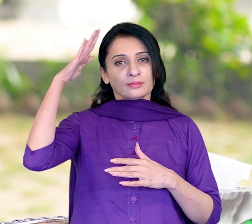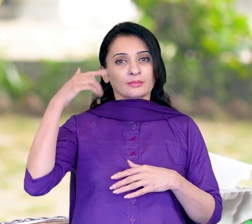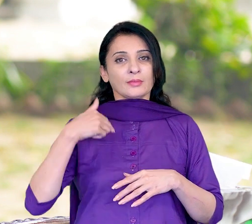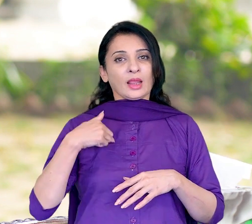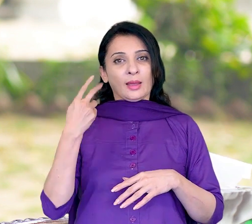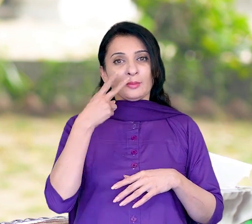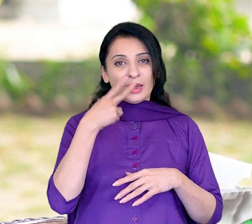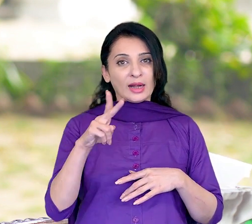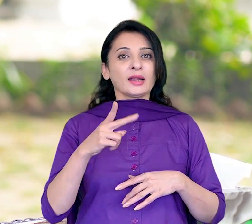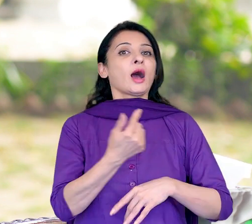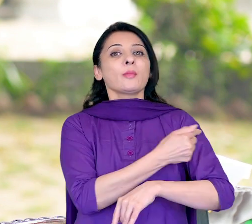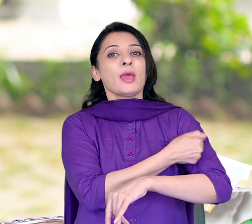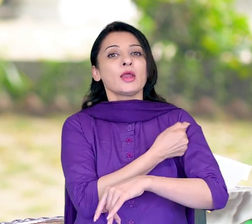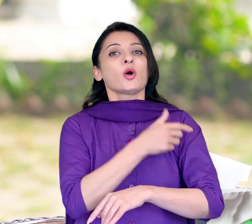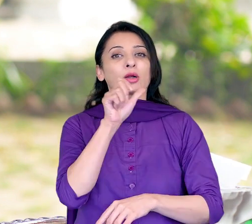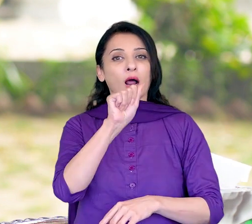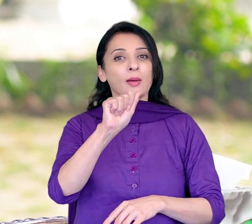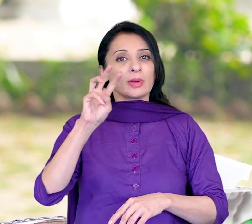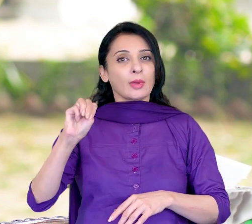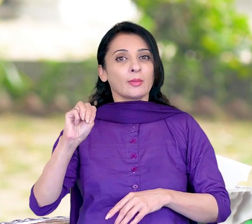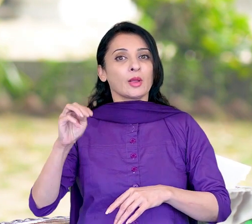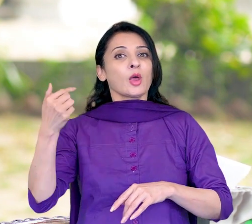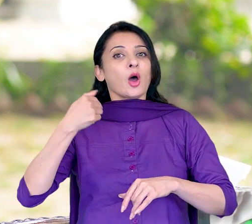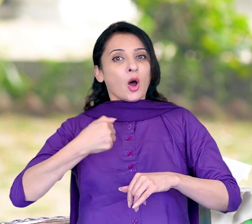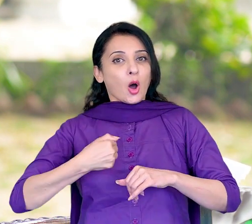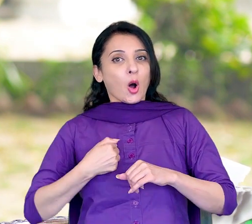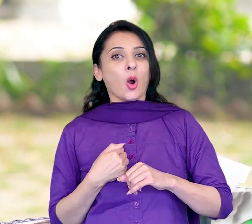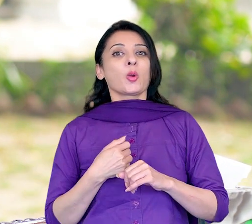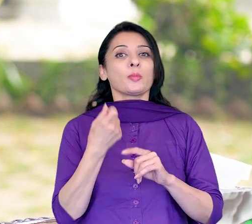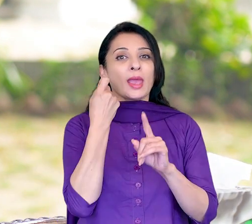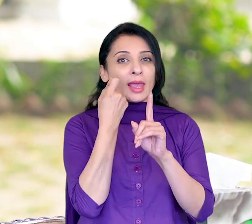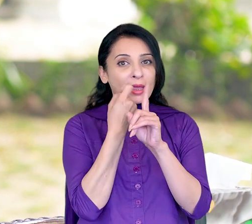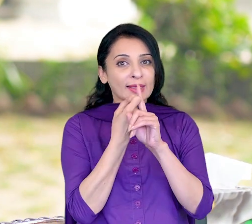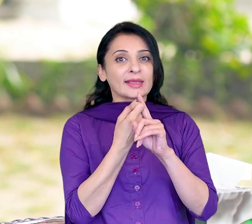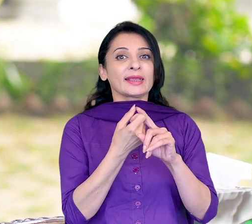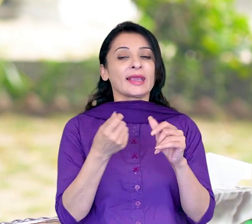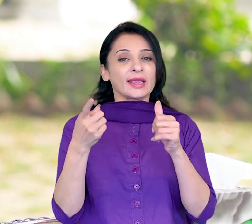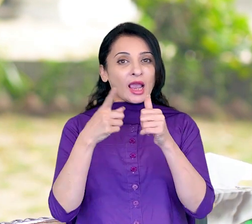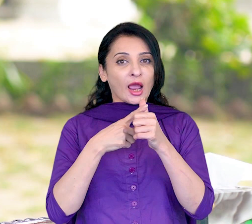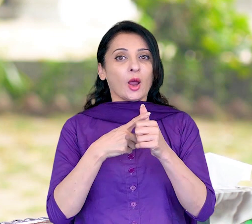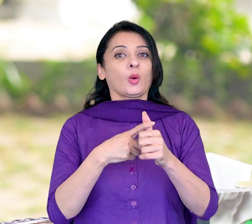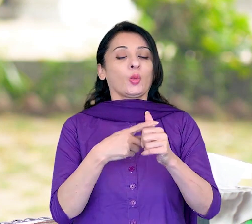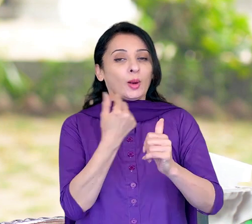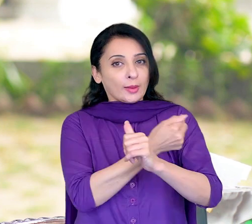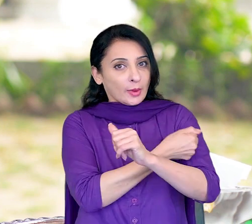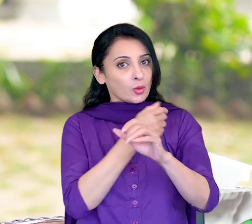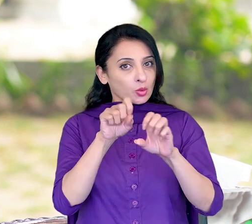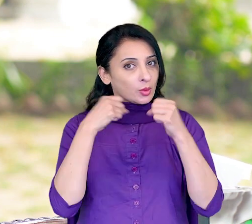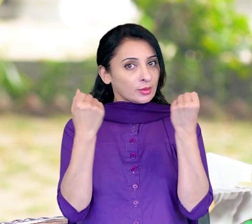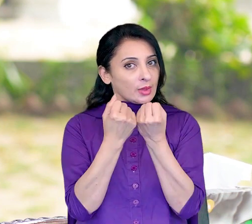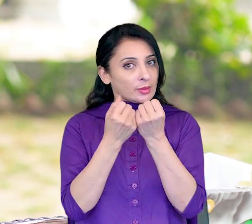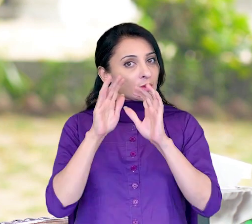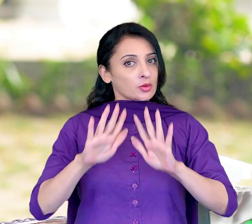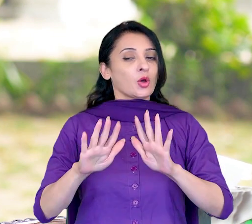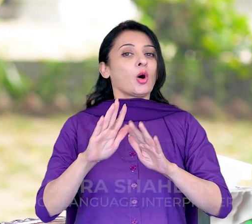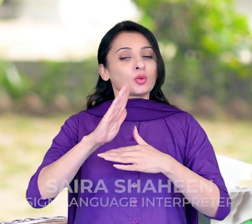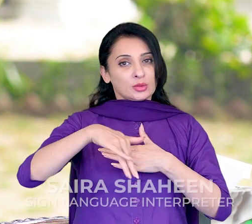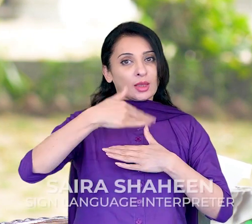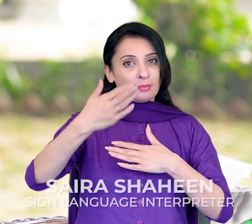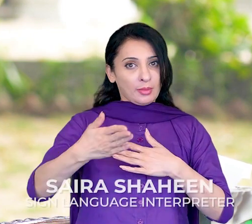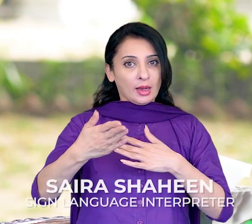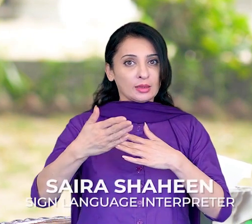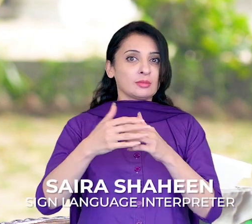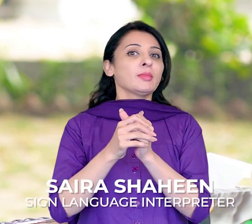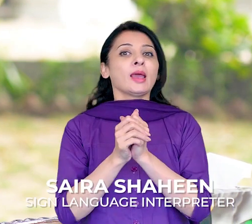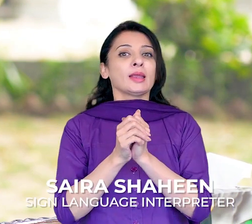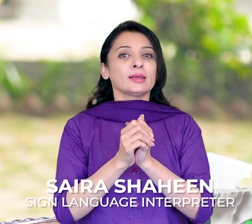Assalamu alaikum ji, my name is Dr. Aamir Mehmood. I am graduate from King Edward Medical University, and after completing my Masters in Health Management,